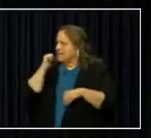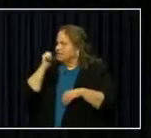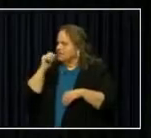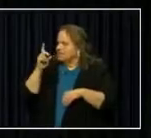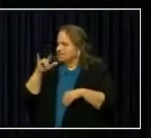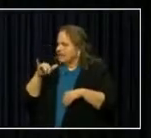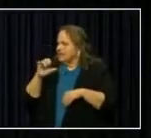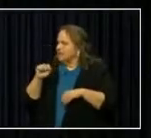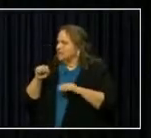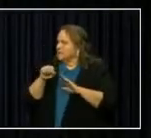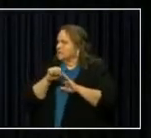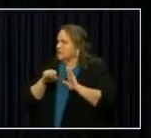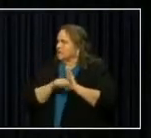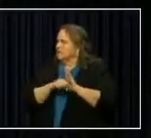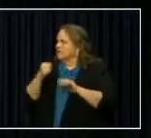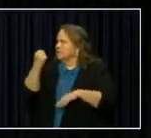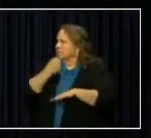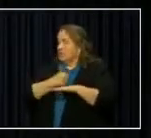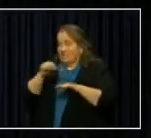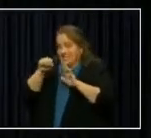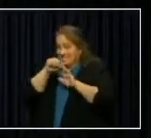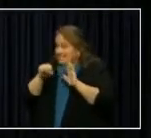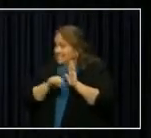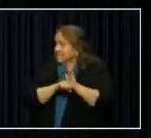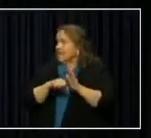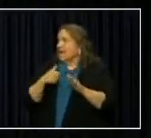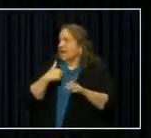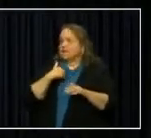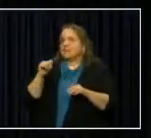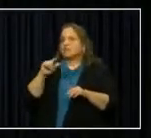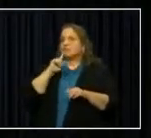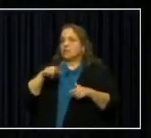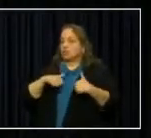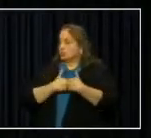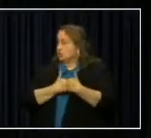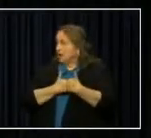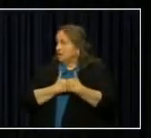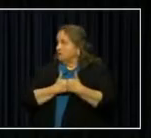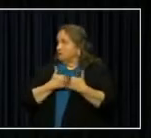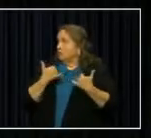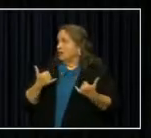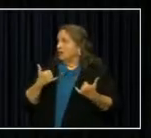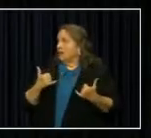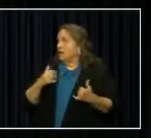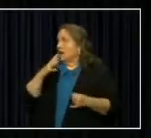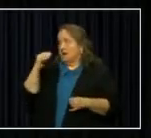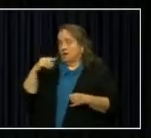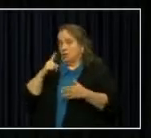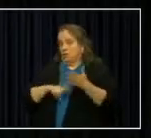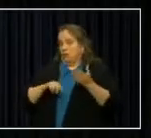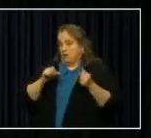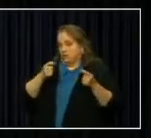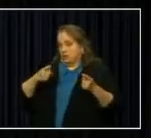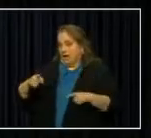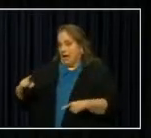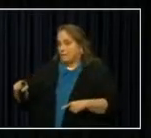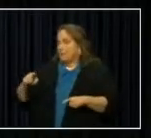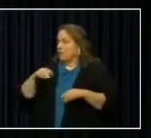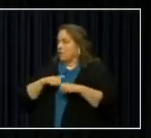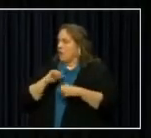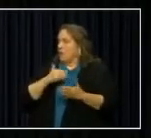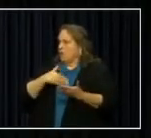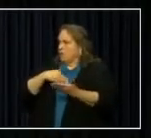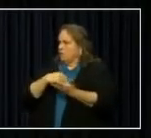down? Oh, I mean, the state has a real challenge right now in what's going to happen with our